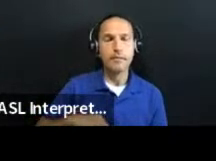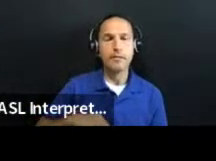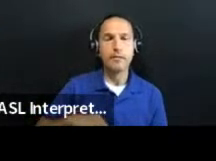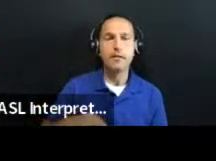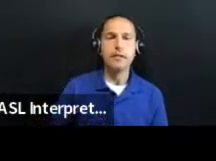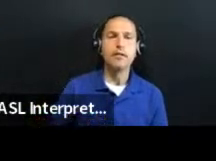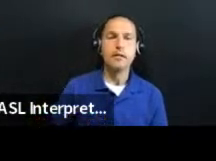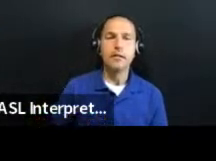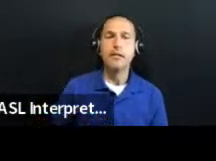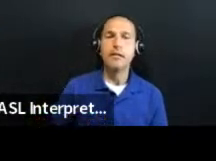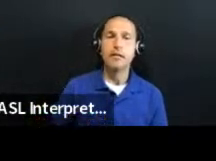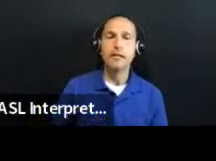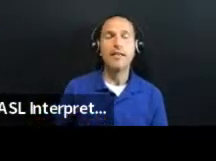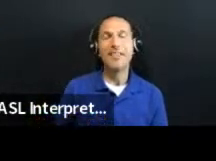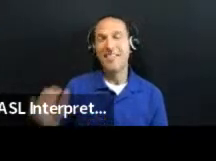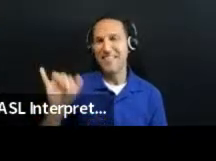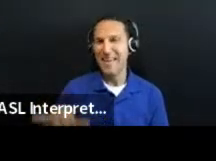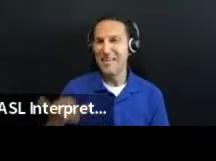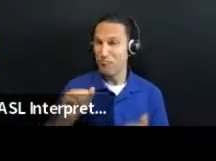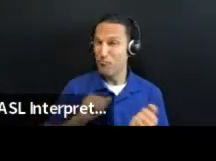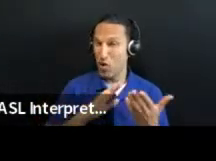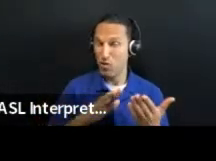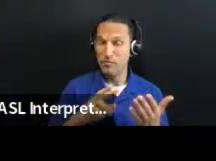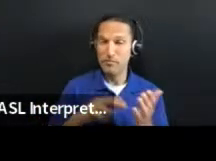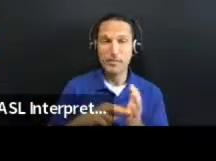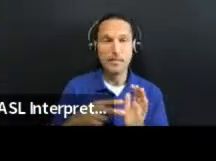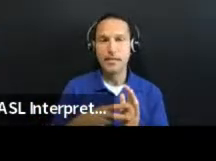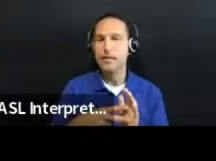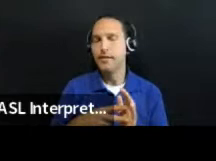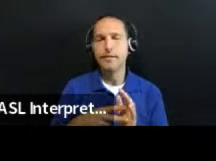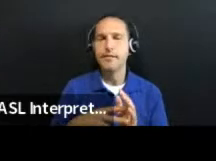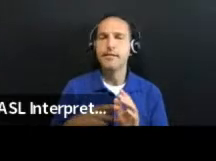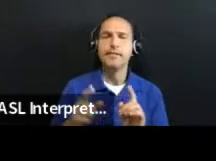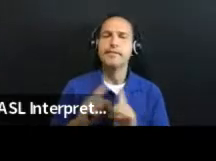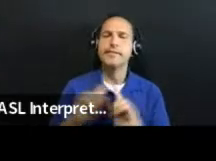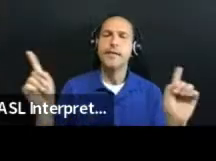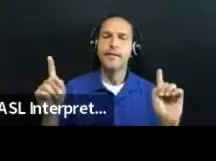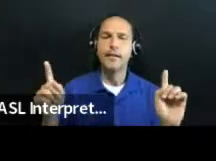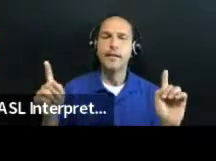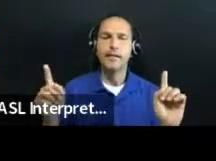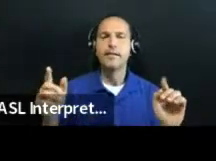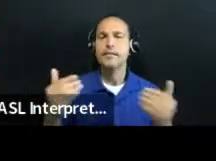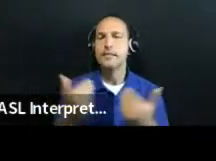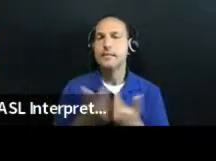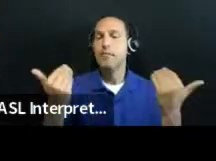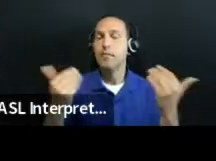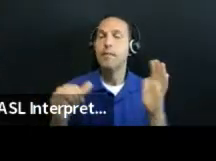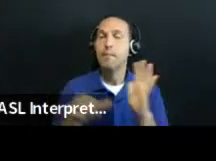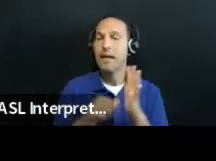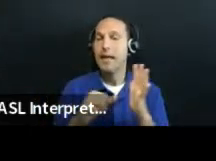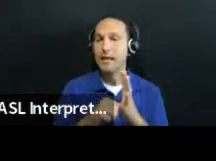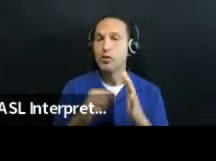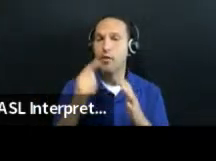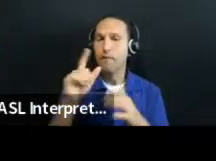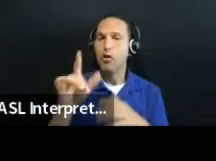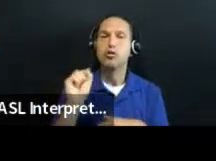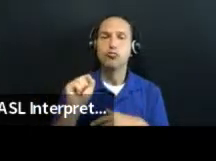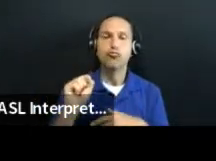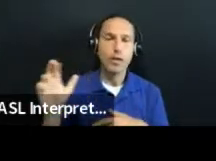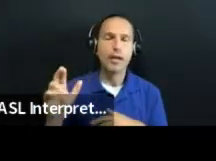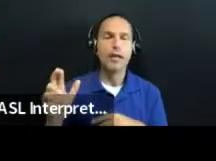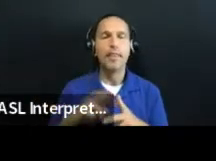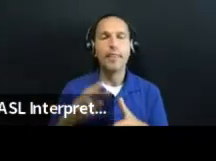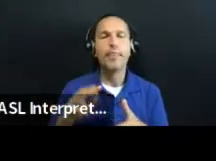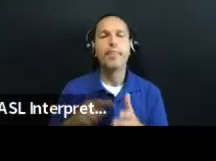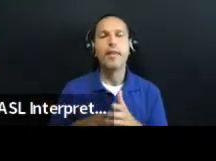because that approach really, you end up with diverging, if you're doing a separate page for screen readers, you sort of end up